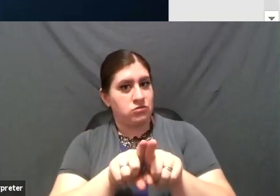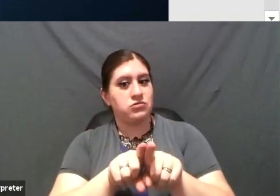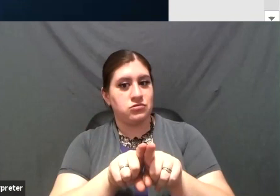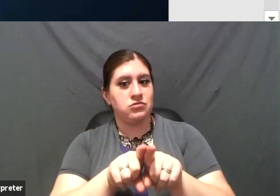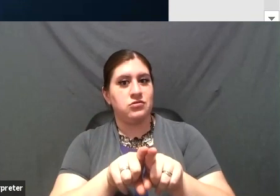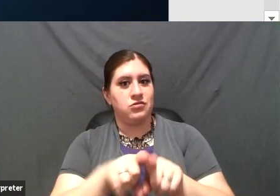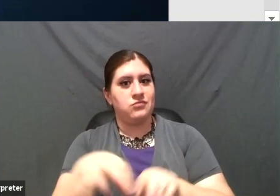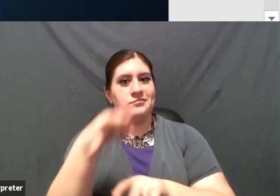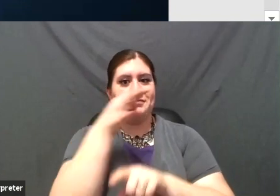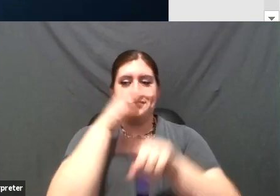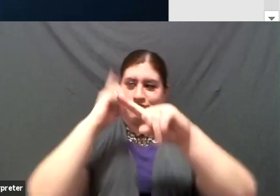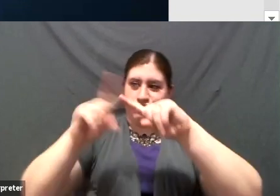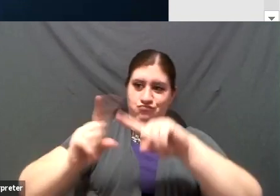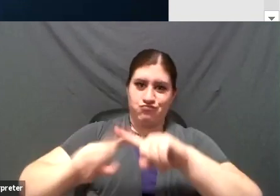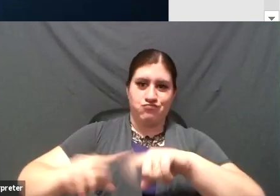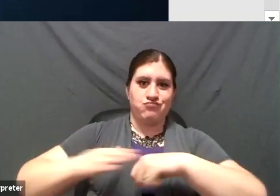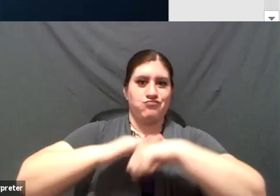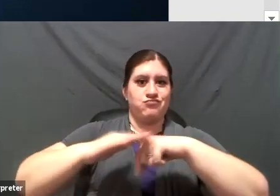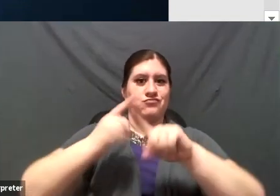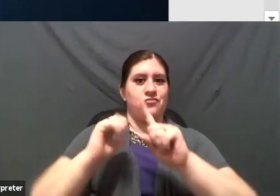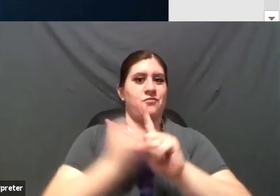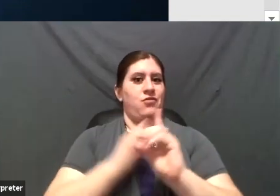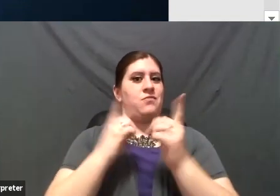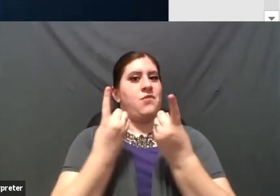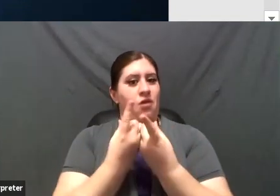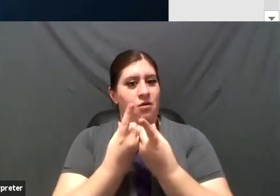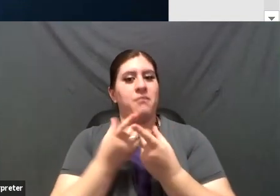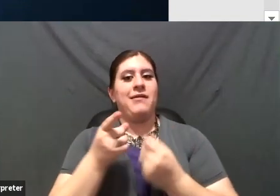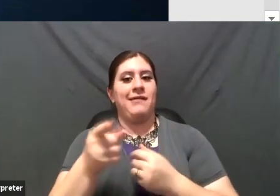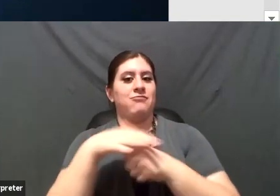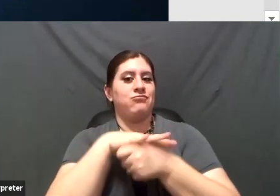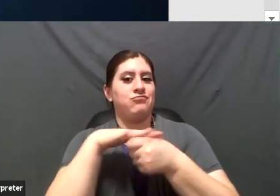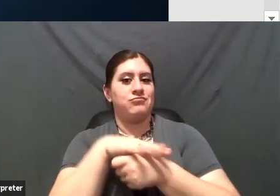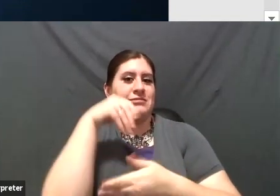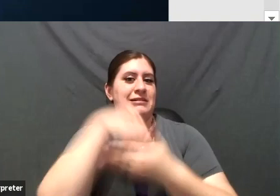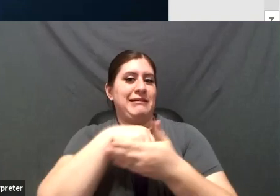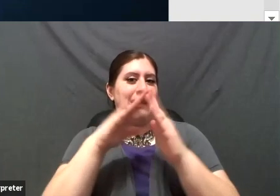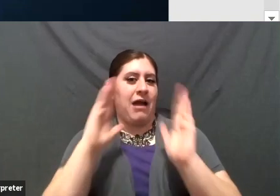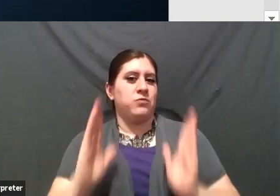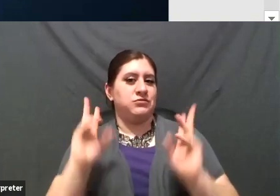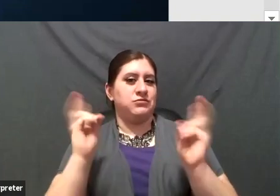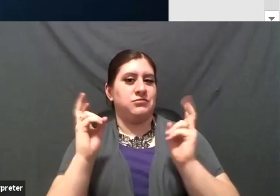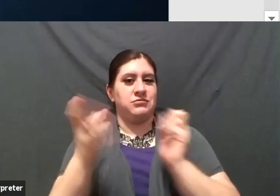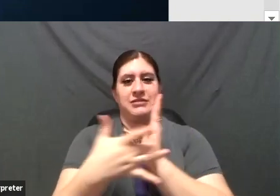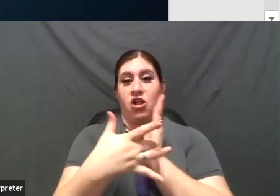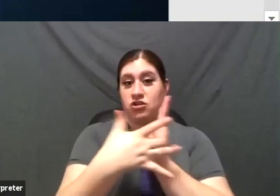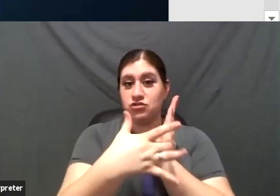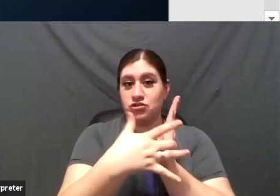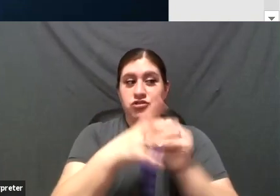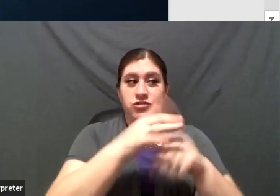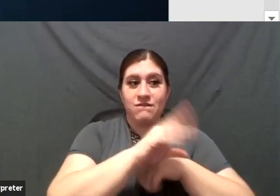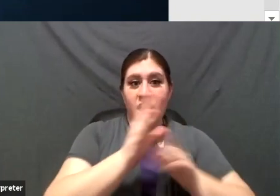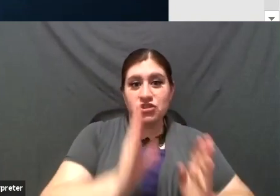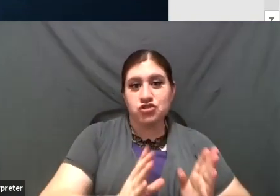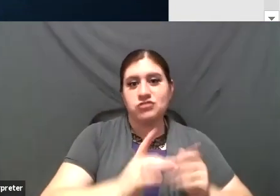all trades for the department. He is our local in-house technology advisor, if